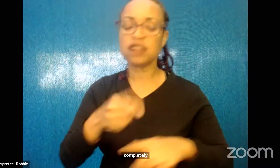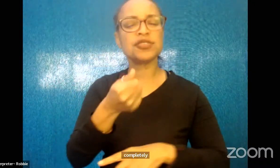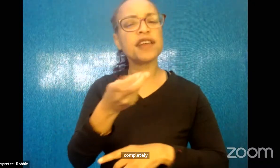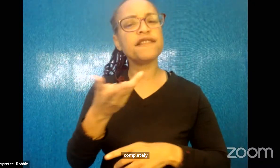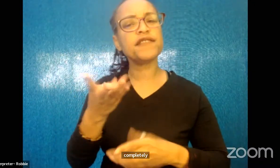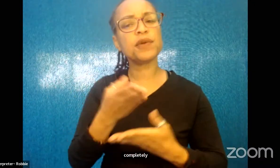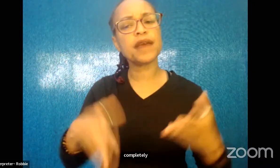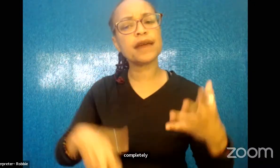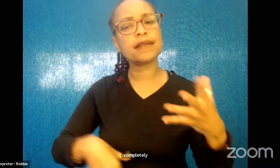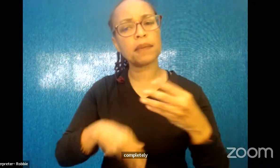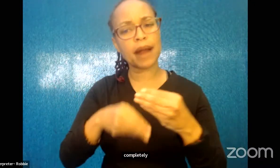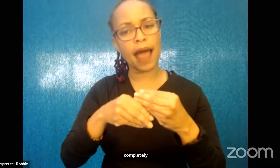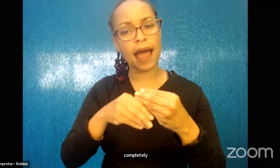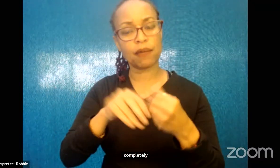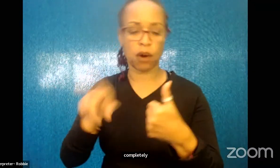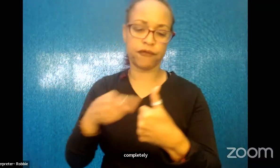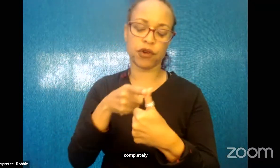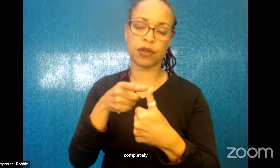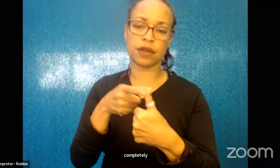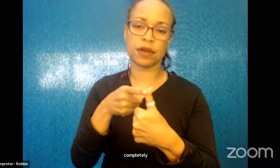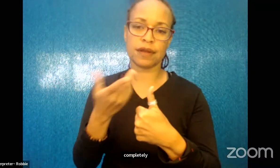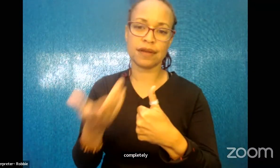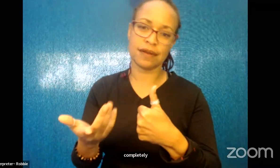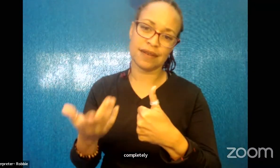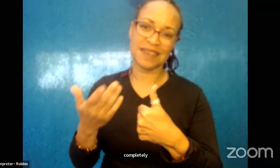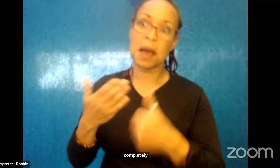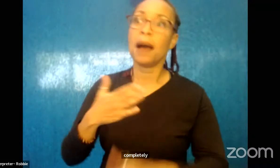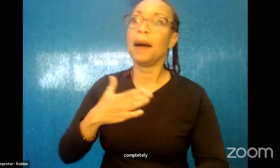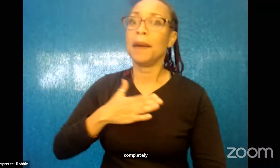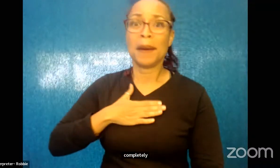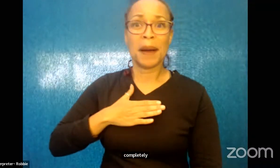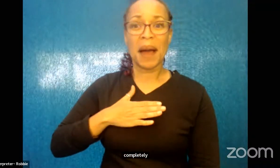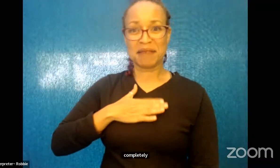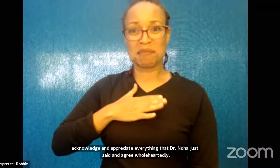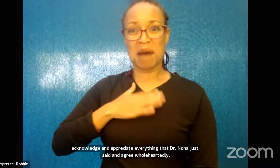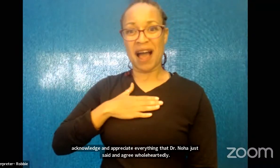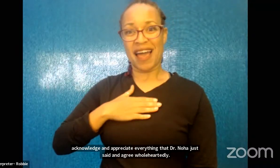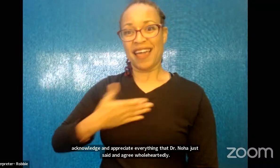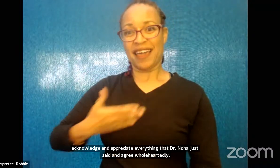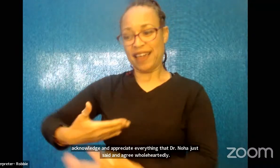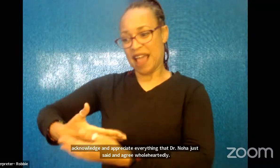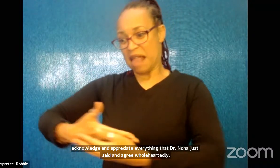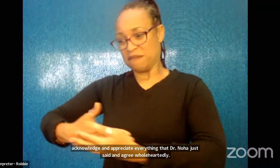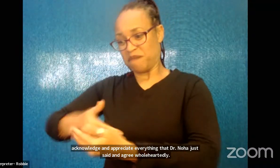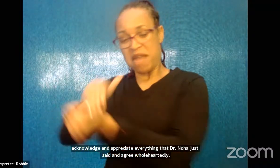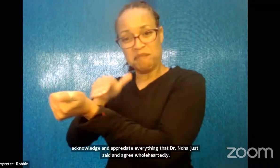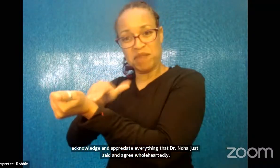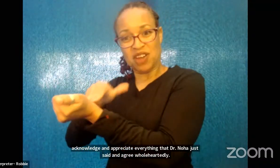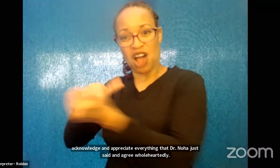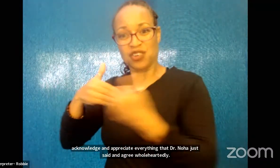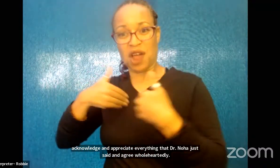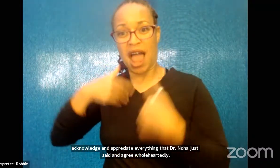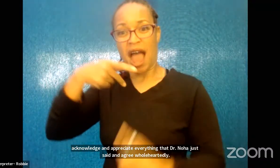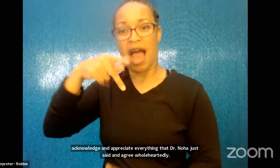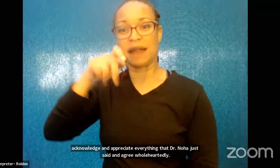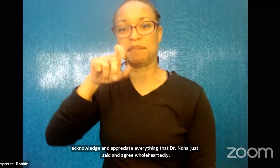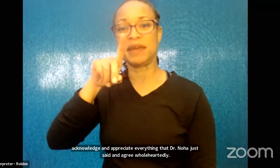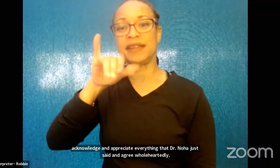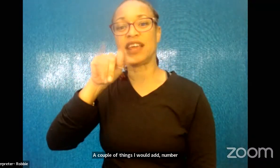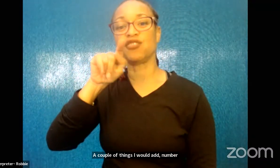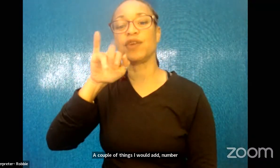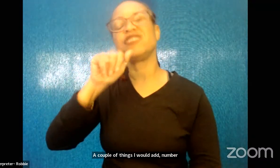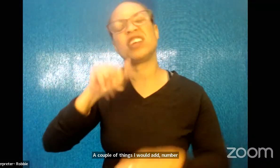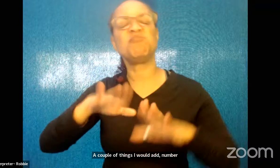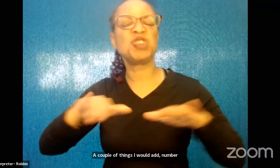is number one, as my pediatrician hat on, thinking about our children